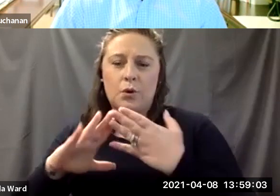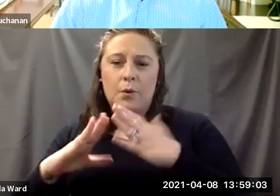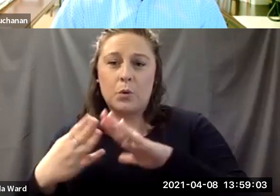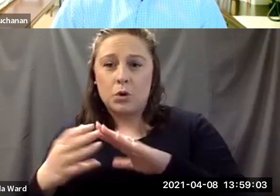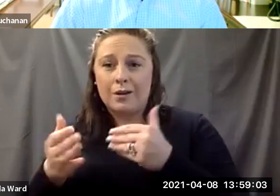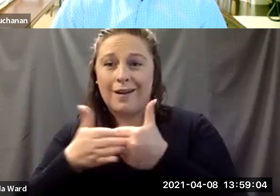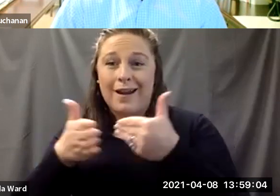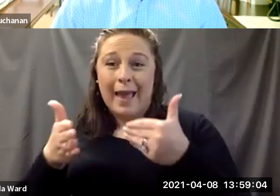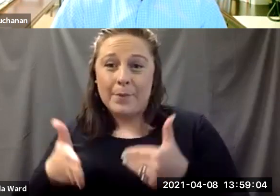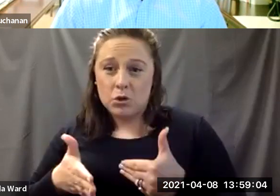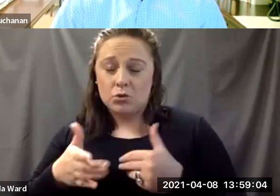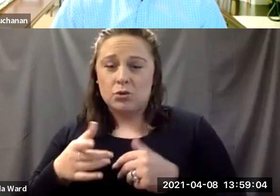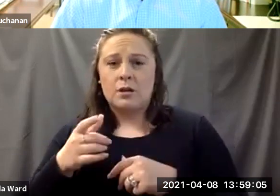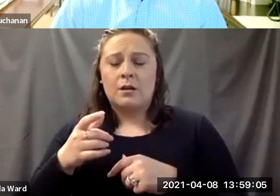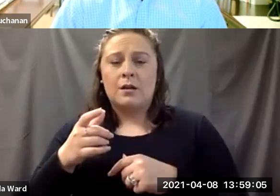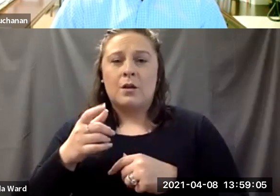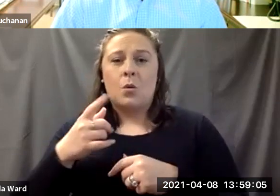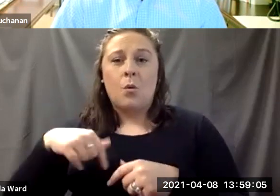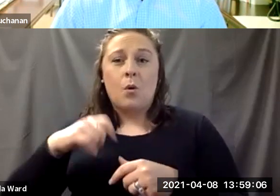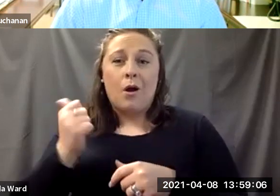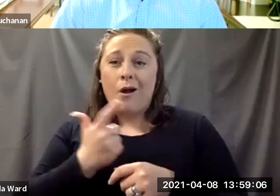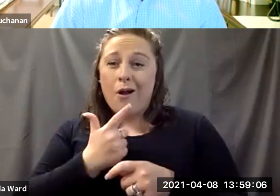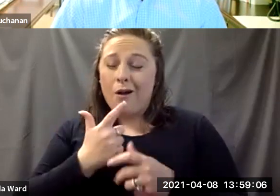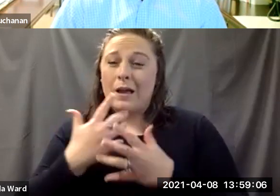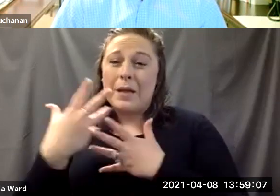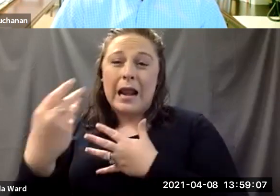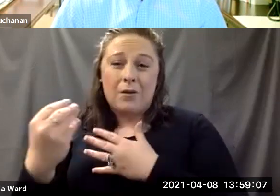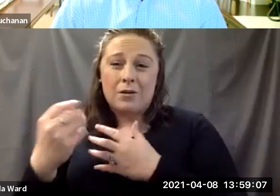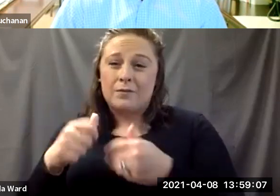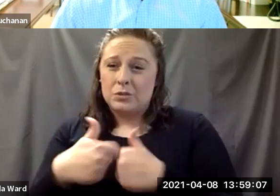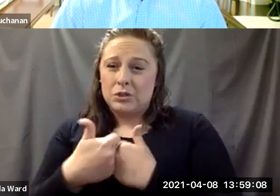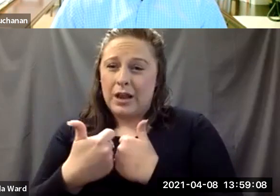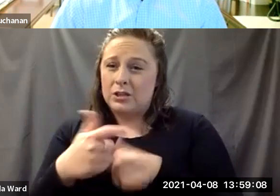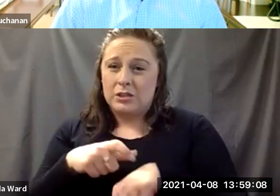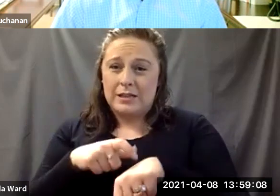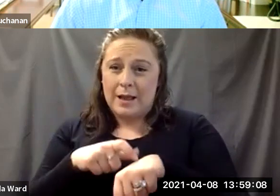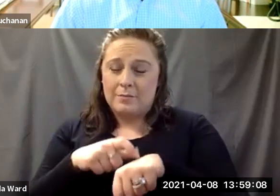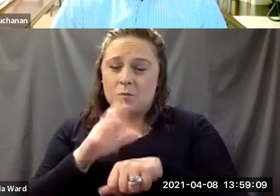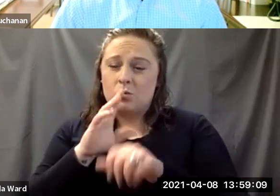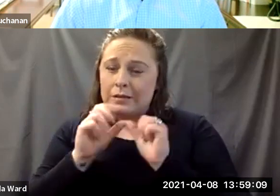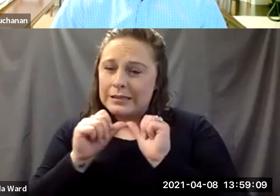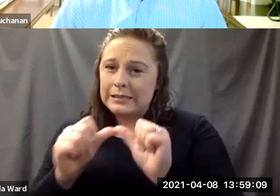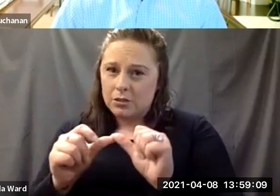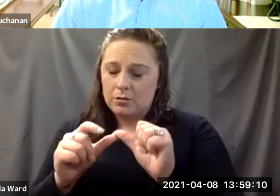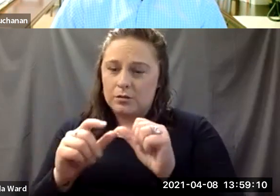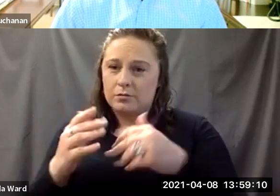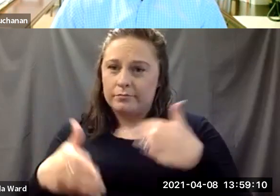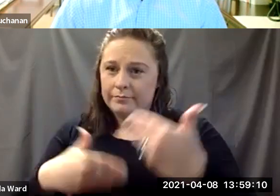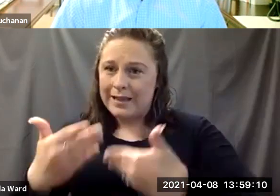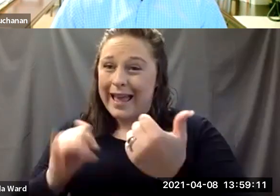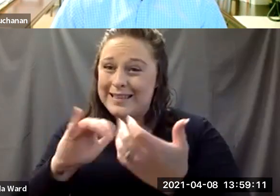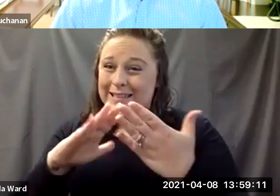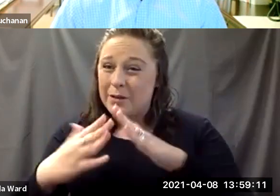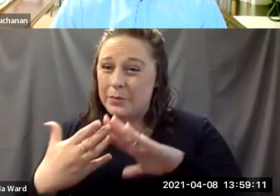people that we run in with, we're all coming out of some really challenging times, and we will continue to move through this as a